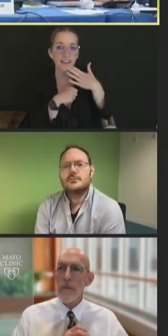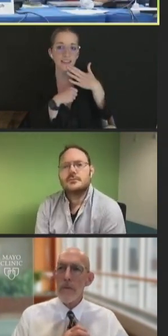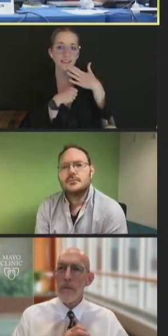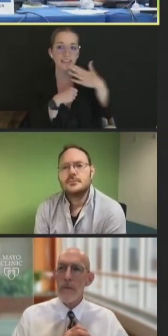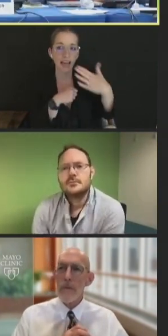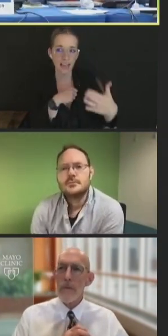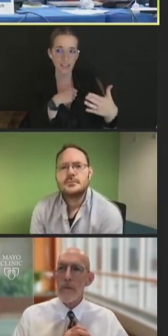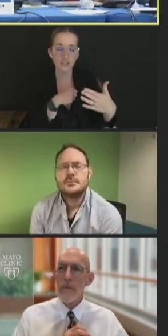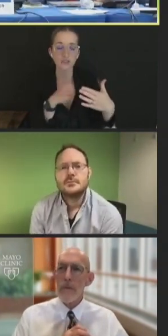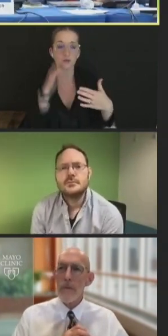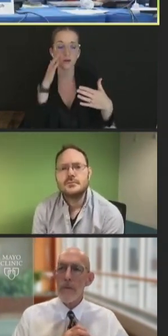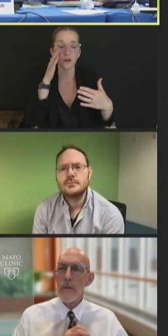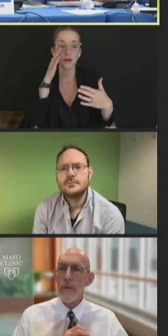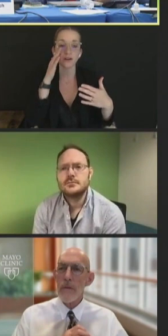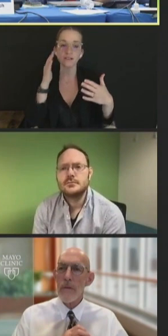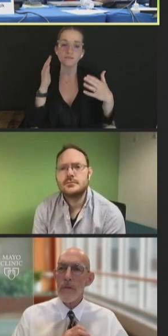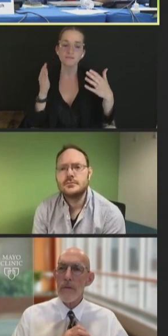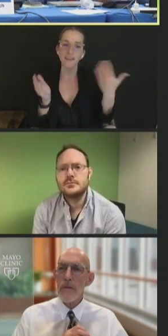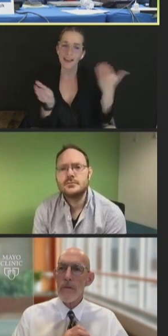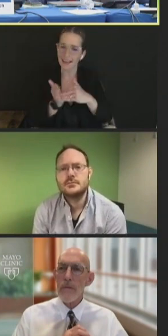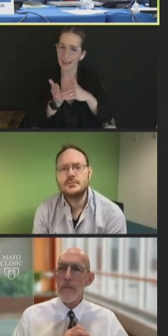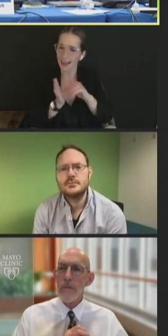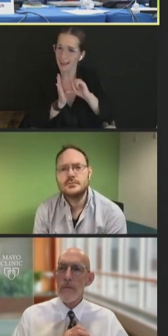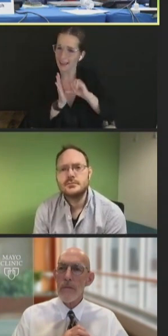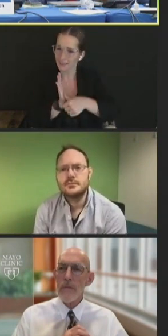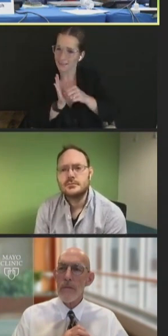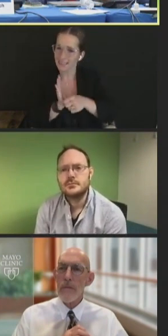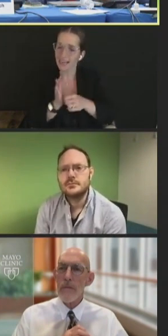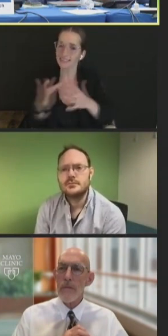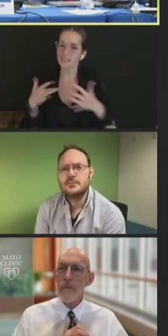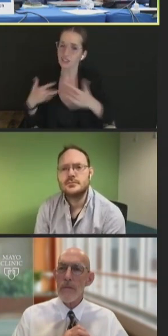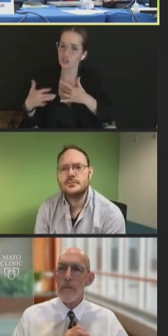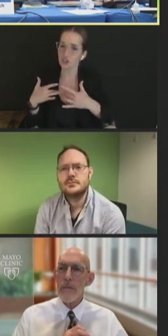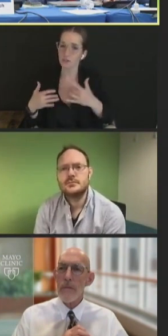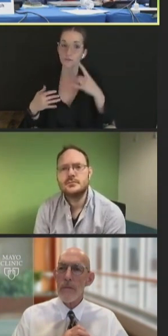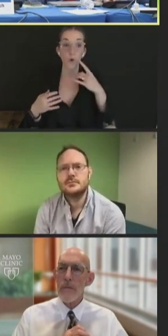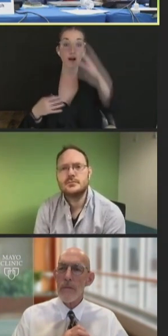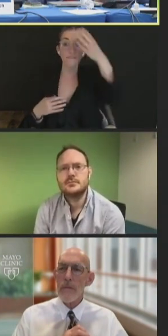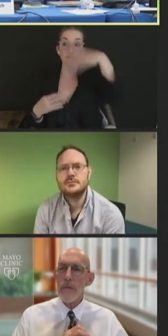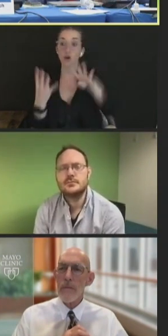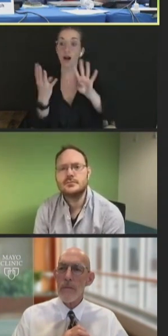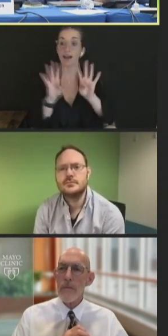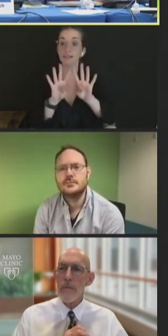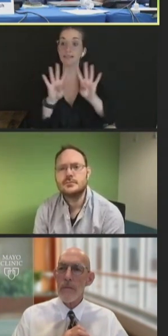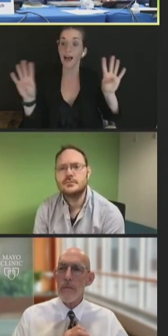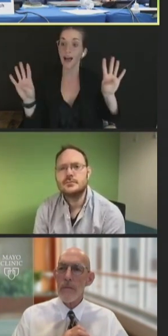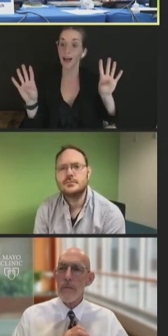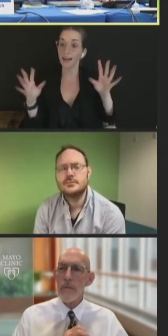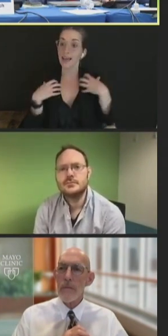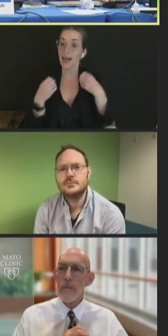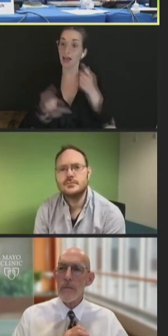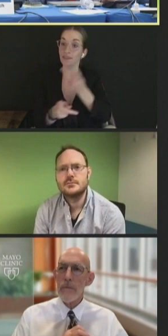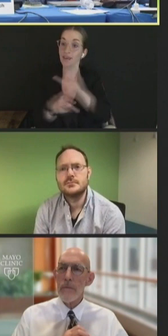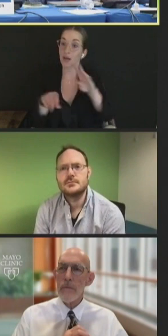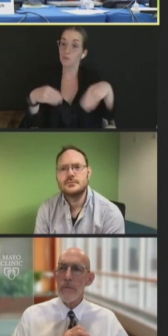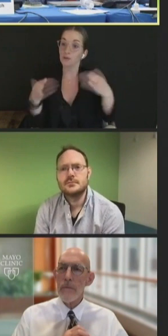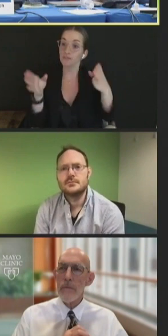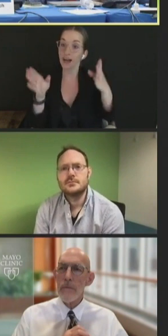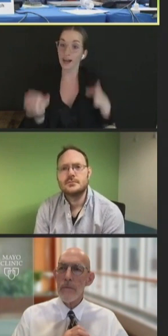Just to sort of reemphasize the concern of the frontline healthcare providers and the public health